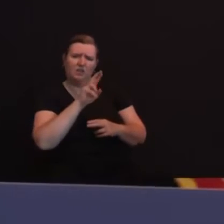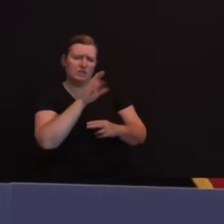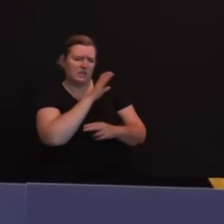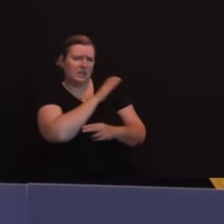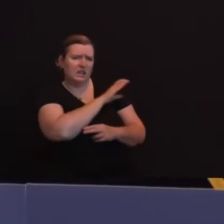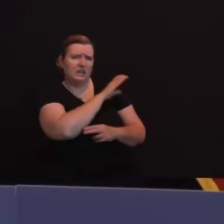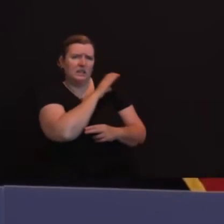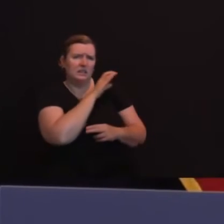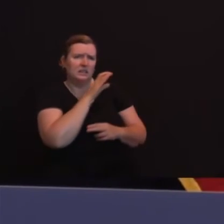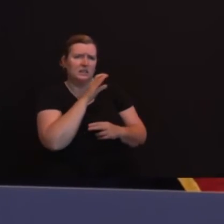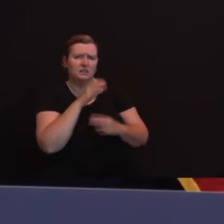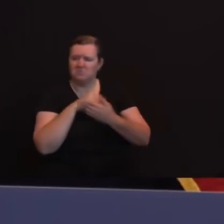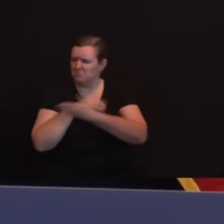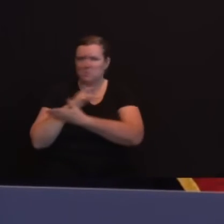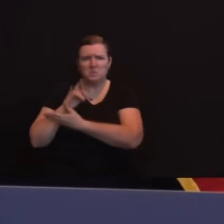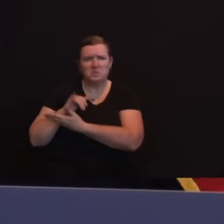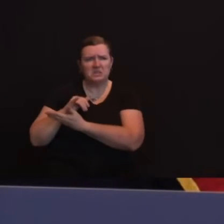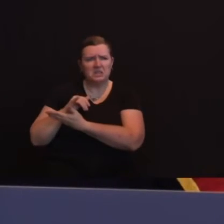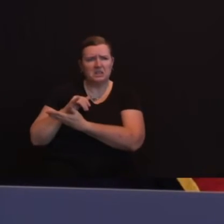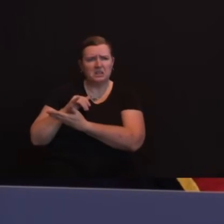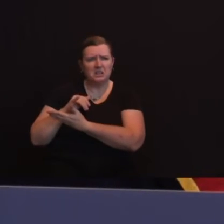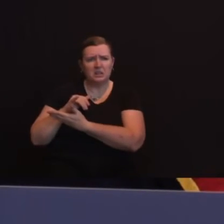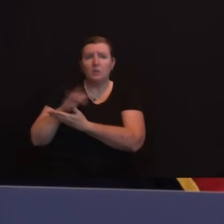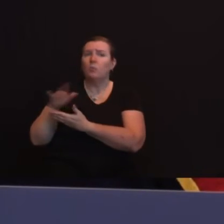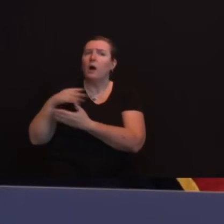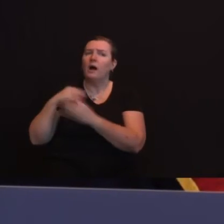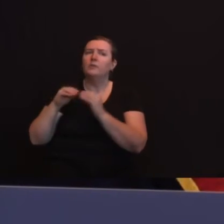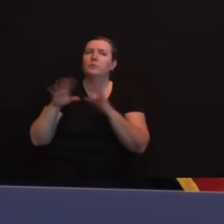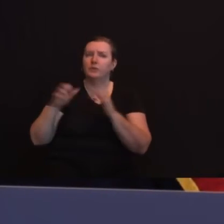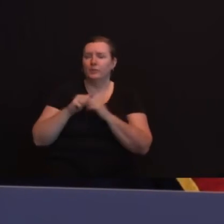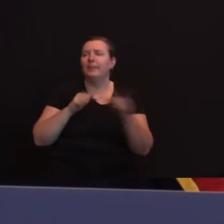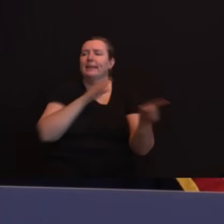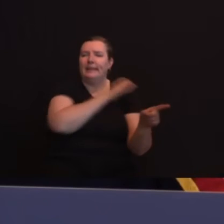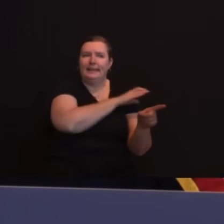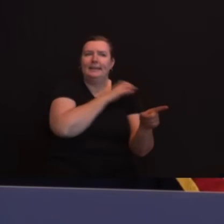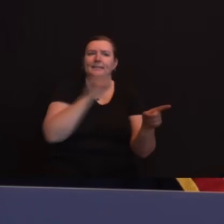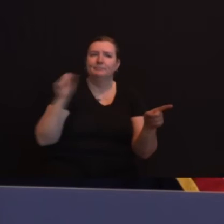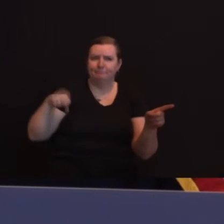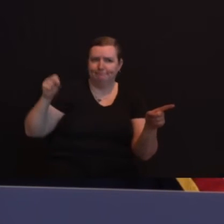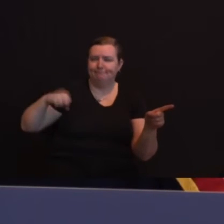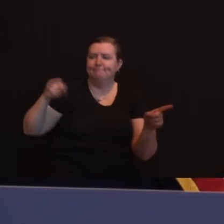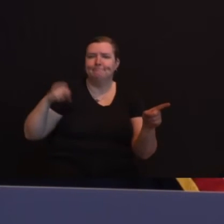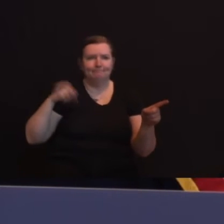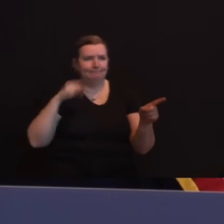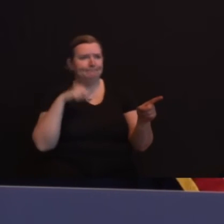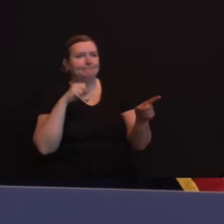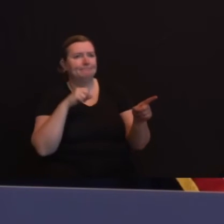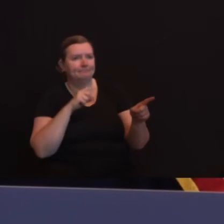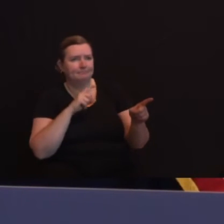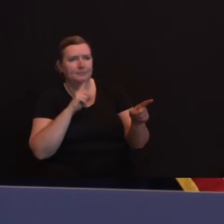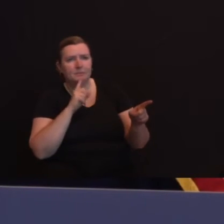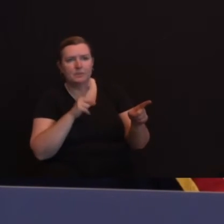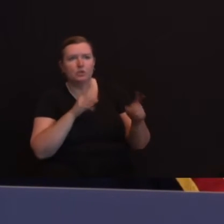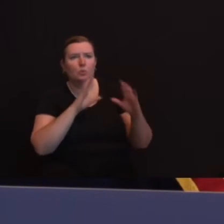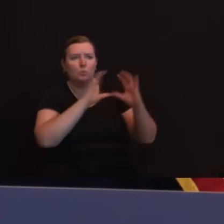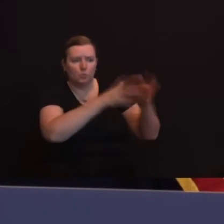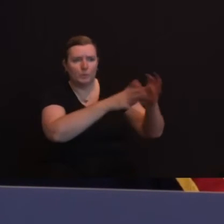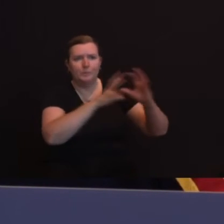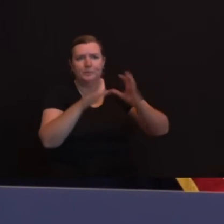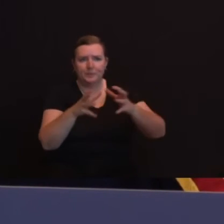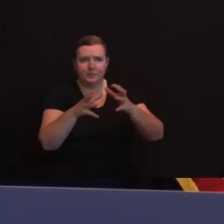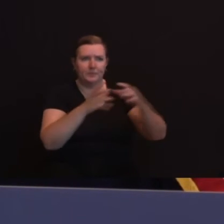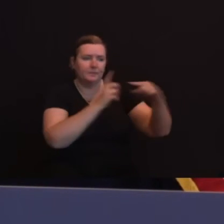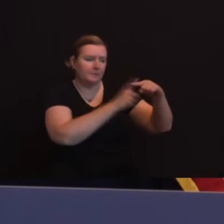of that outbreak. We're working with Carrier Clinic to make sure that they're cohorting